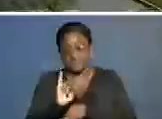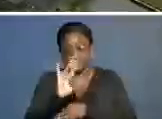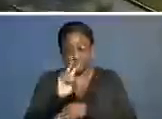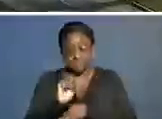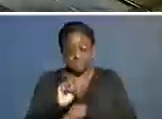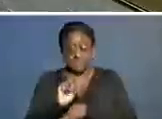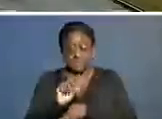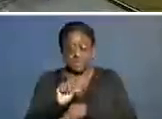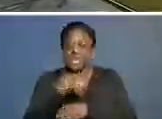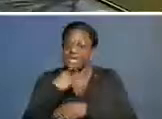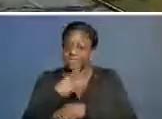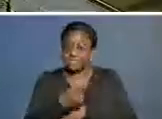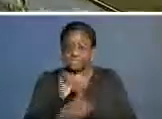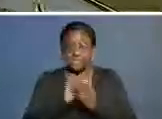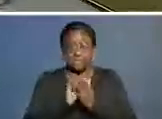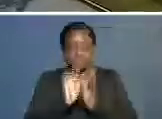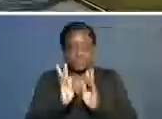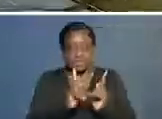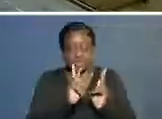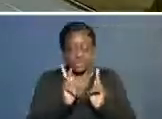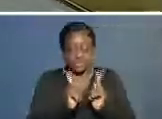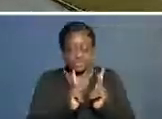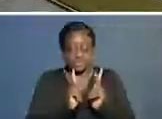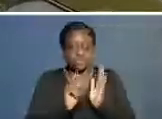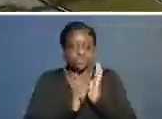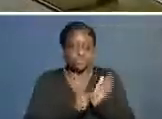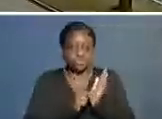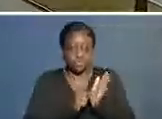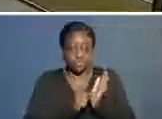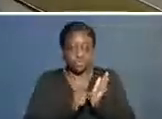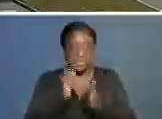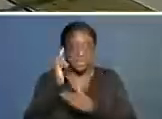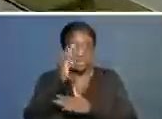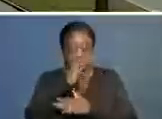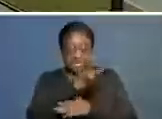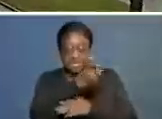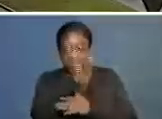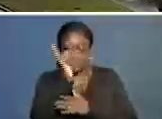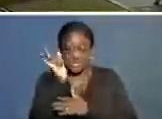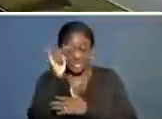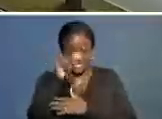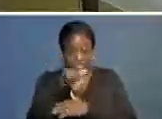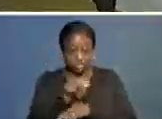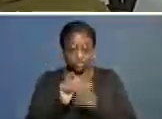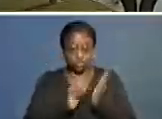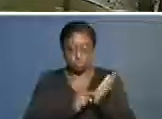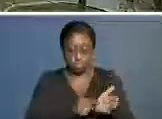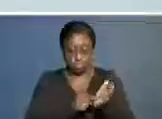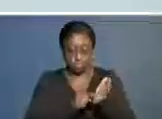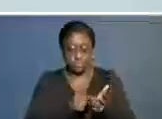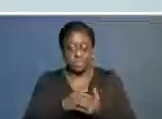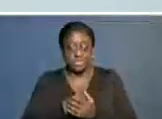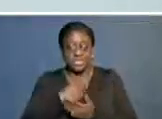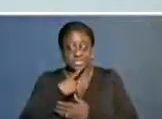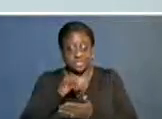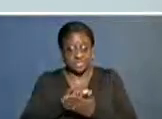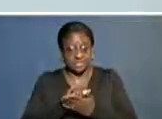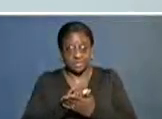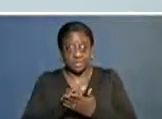are also already in the works to take an air show to that island. This will bring significant